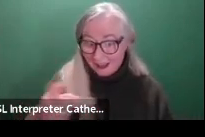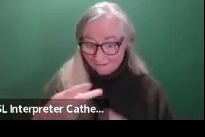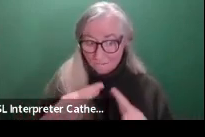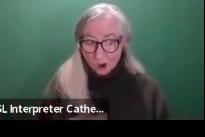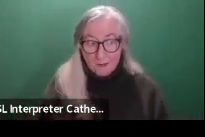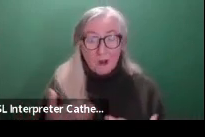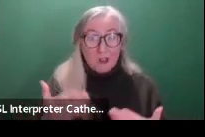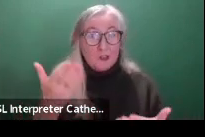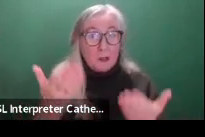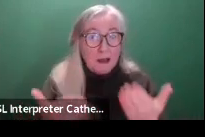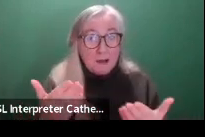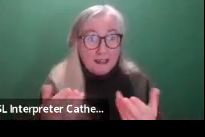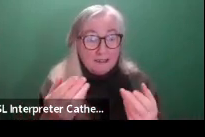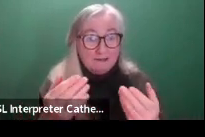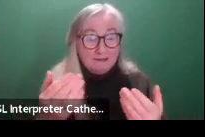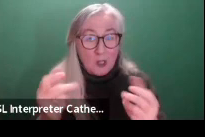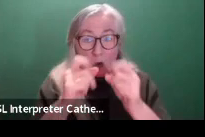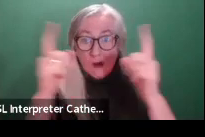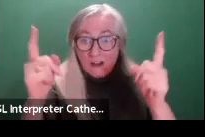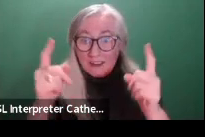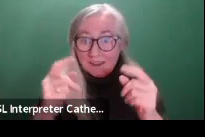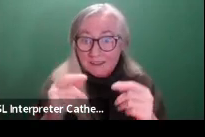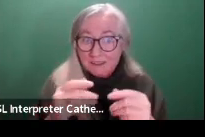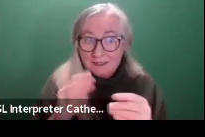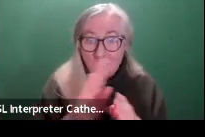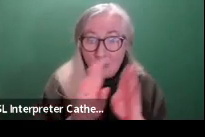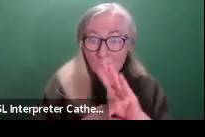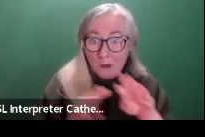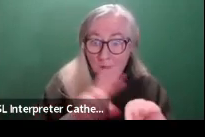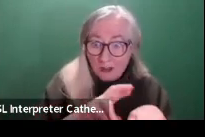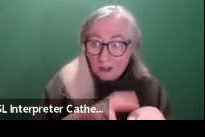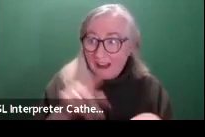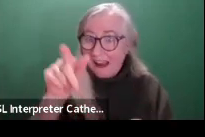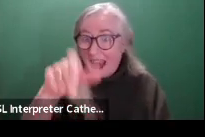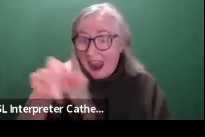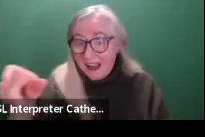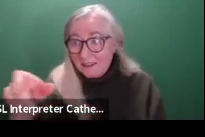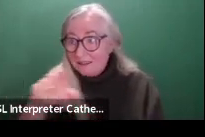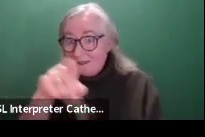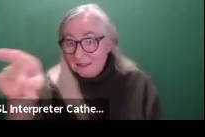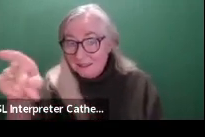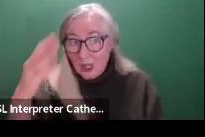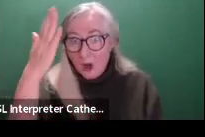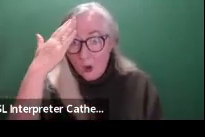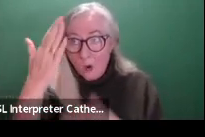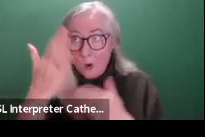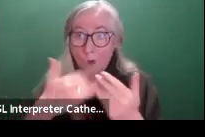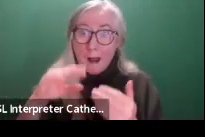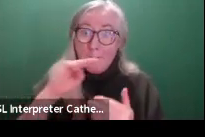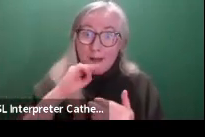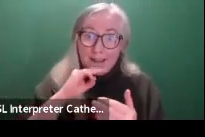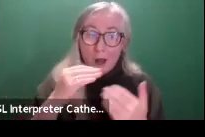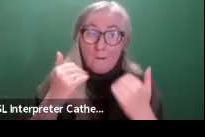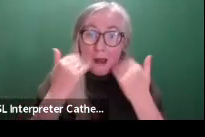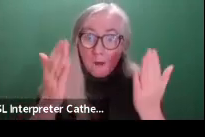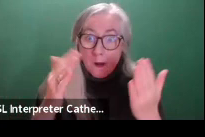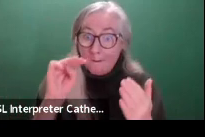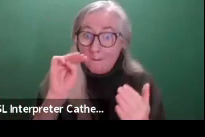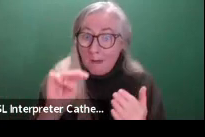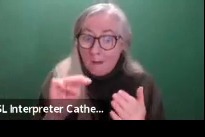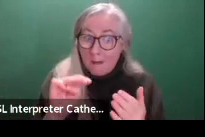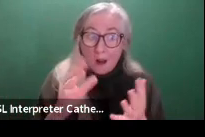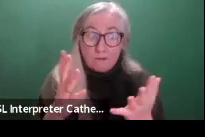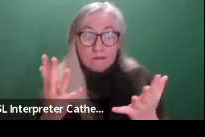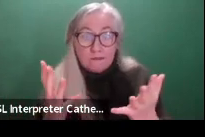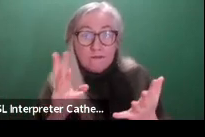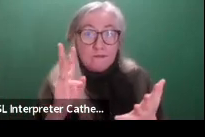awareness increases and our clients are more aware of the menopause and what's involved in it, then there might be that room for some